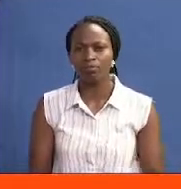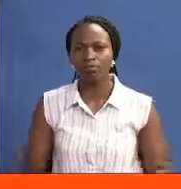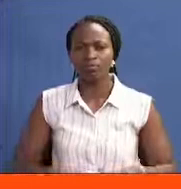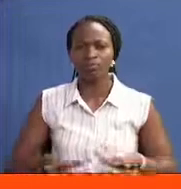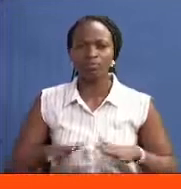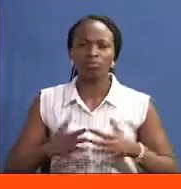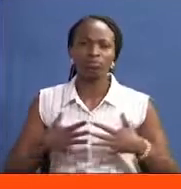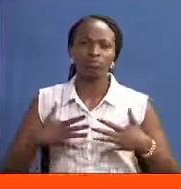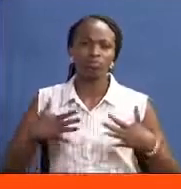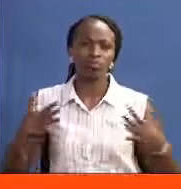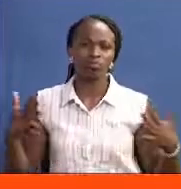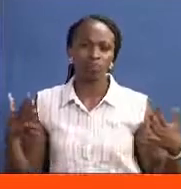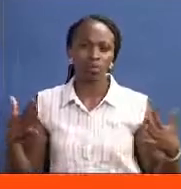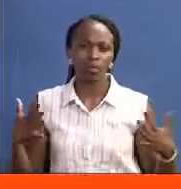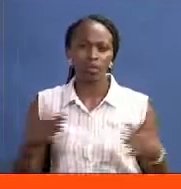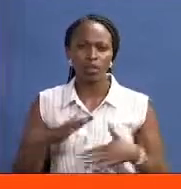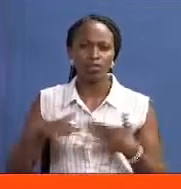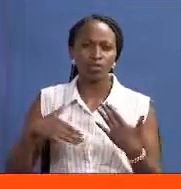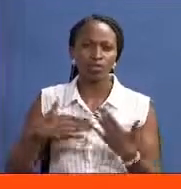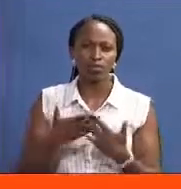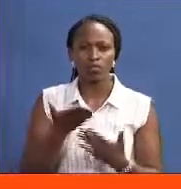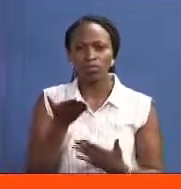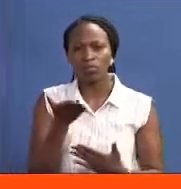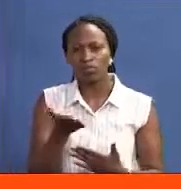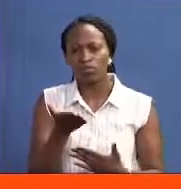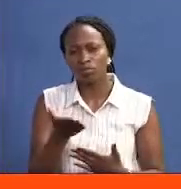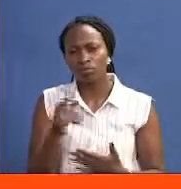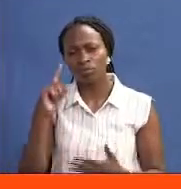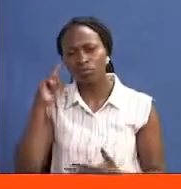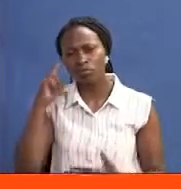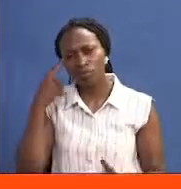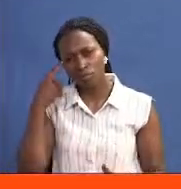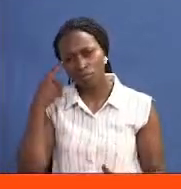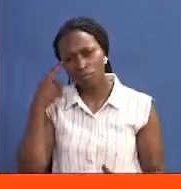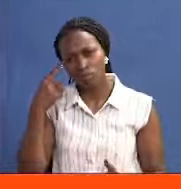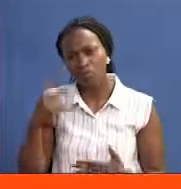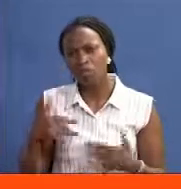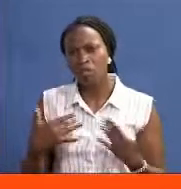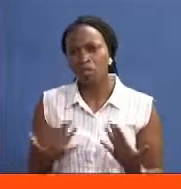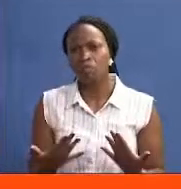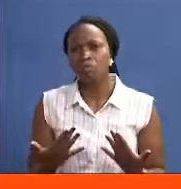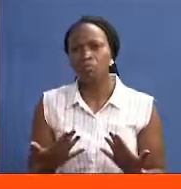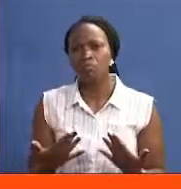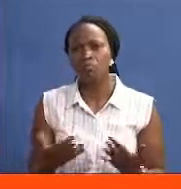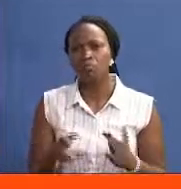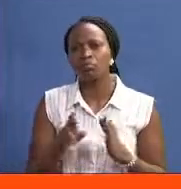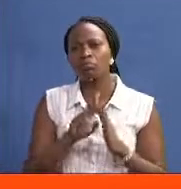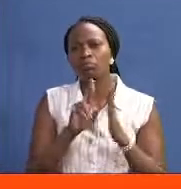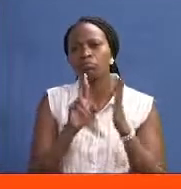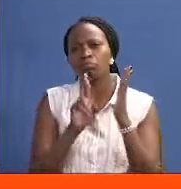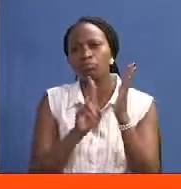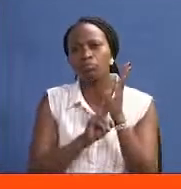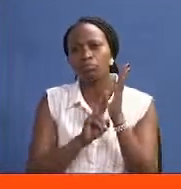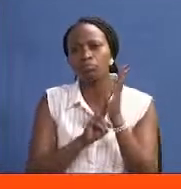mm-hmm. everyone is now there. Yes. Do you think there is a need mm-hmm. for like regulations mm-hmm. on maybe certain